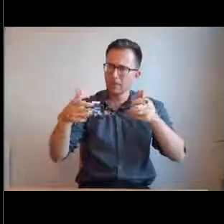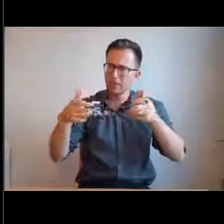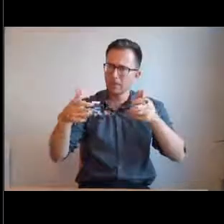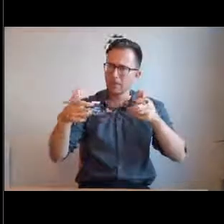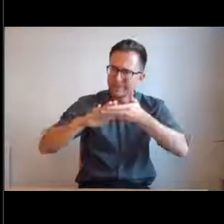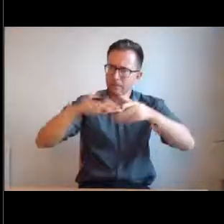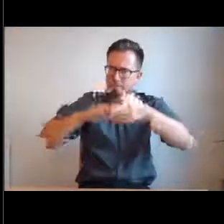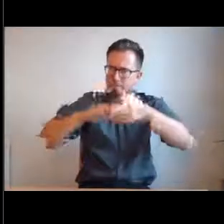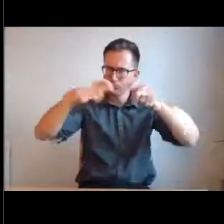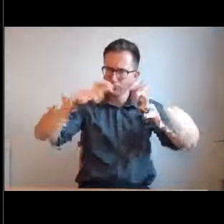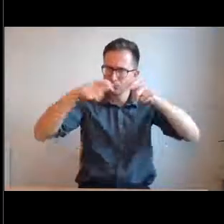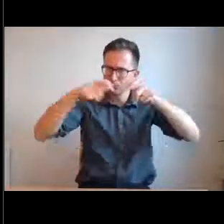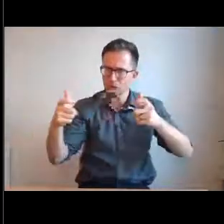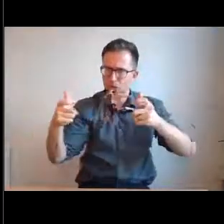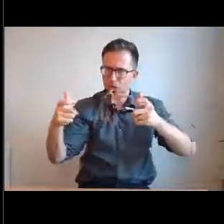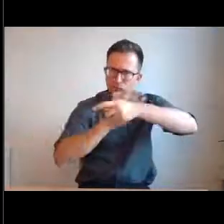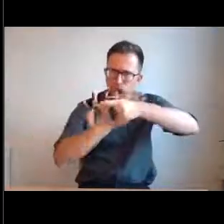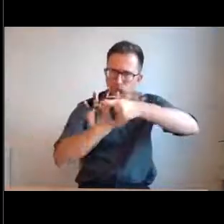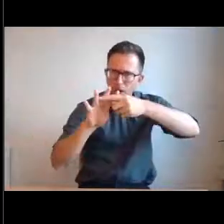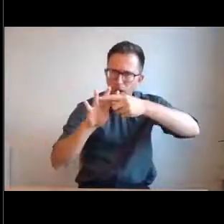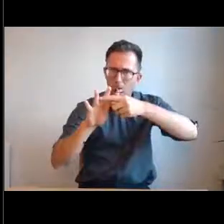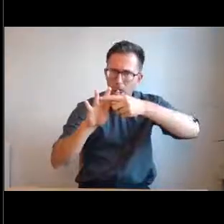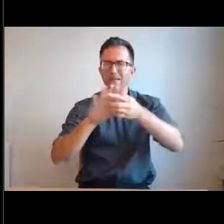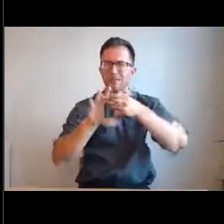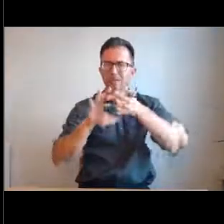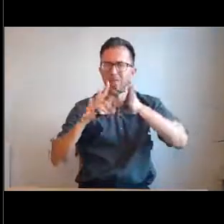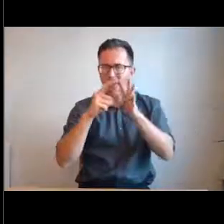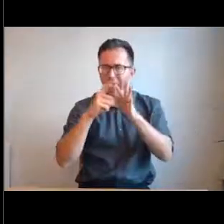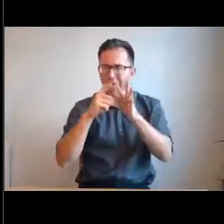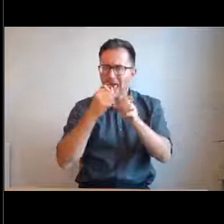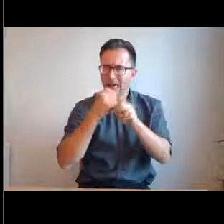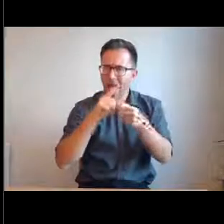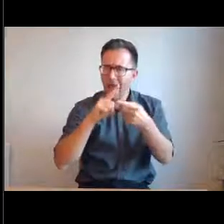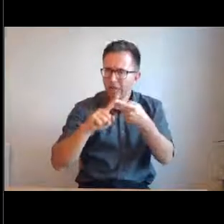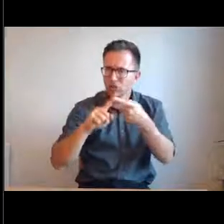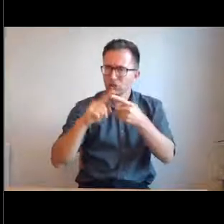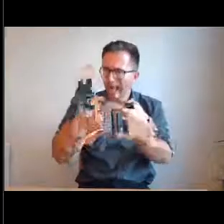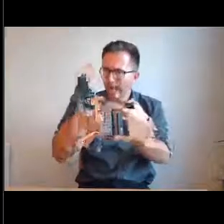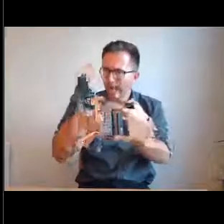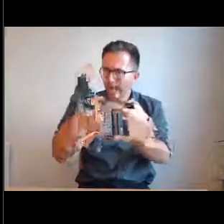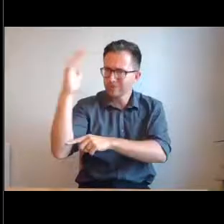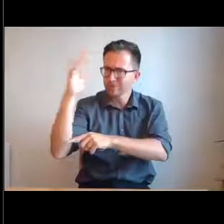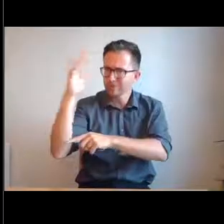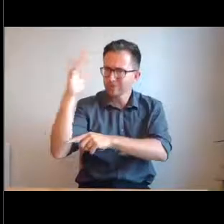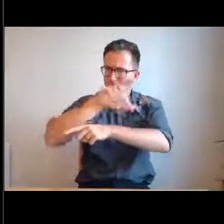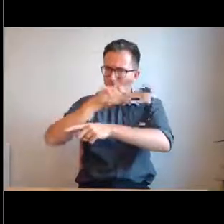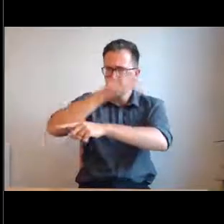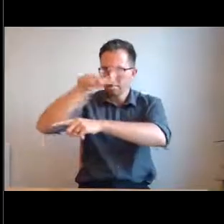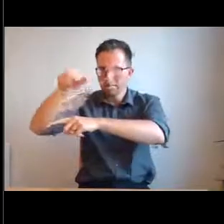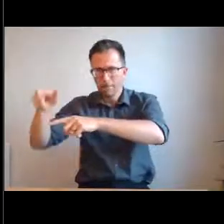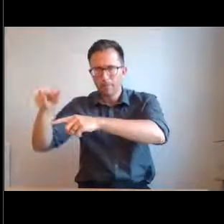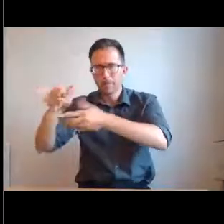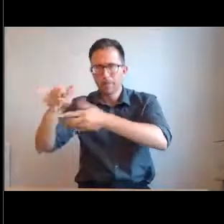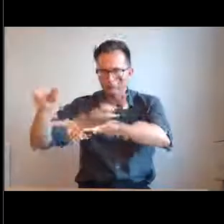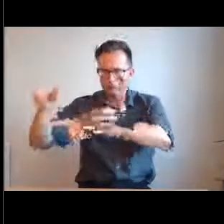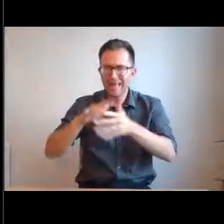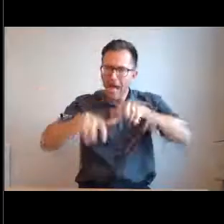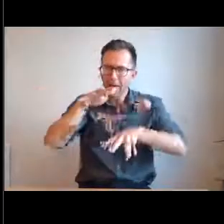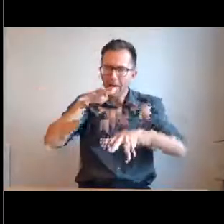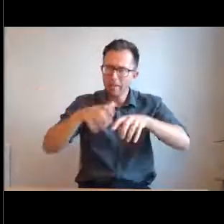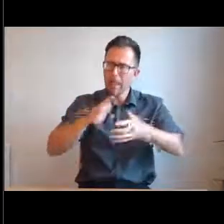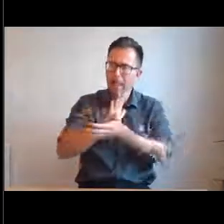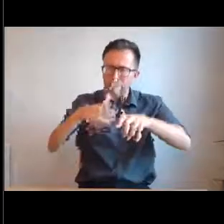hedgerows, trees, shrubs, grasslands in the design, it'll be more attractive for wildlife to use as a crossing point over the